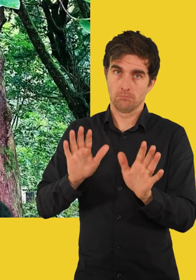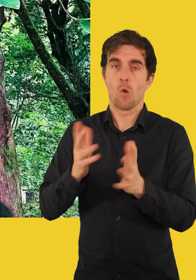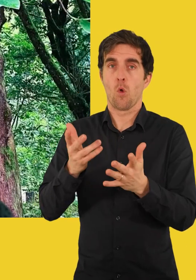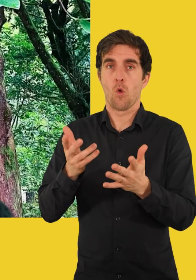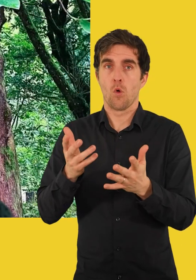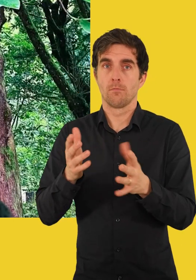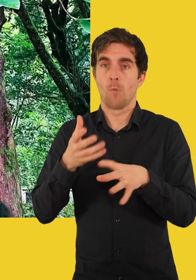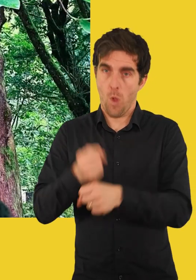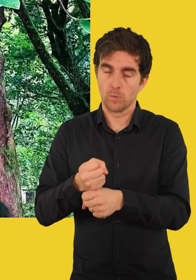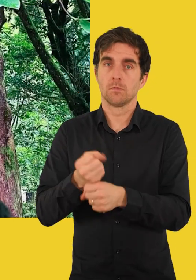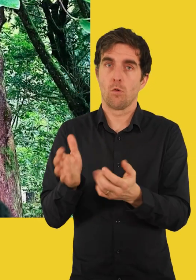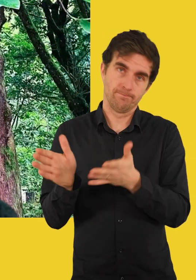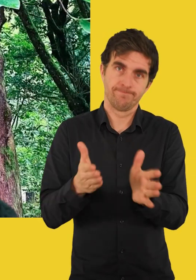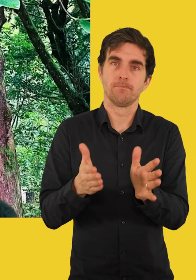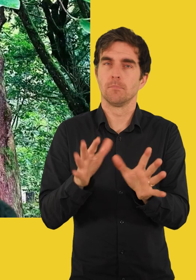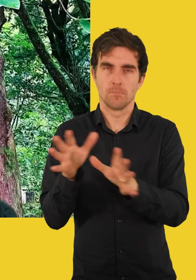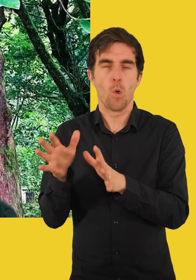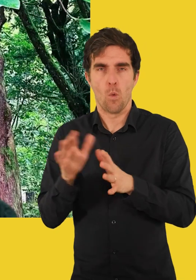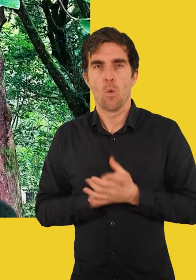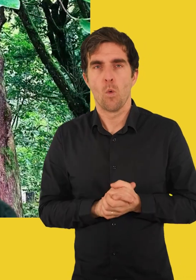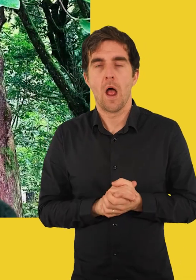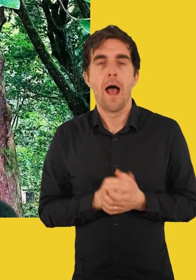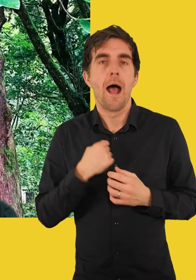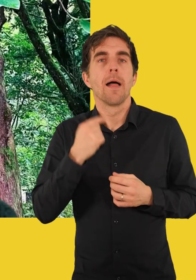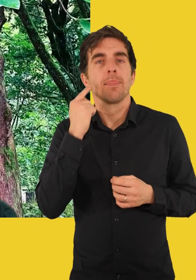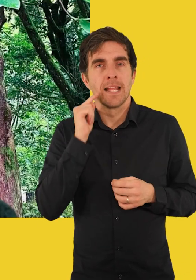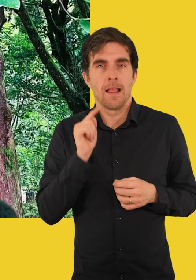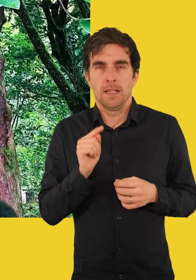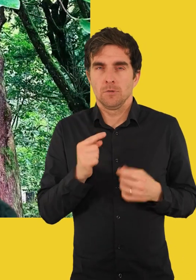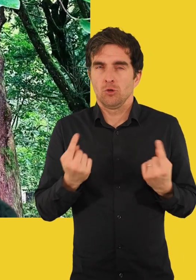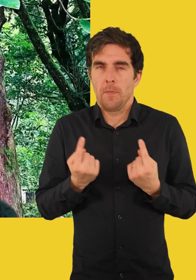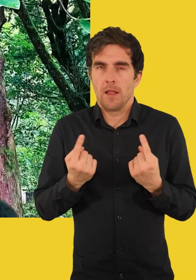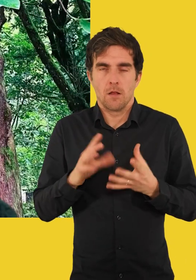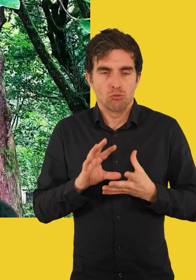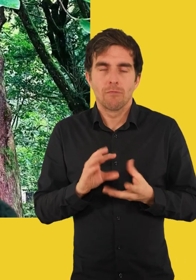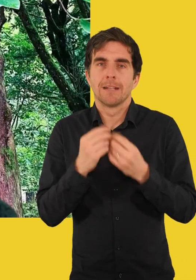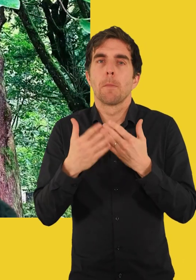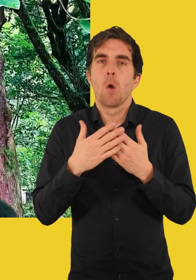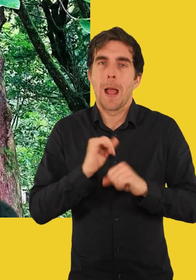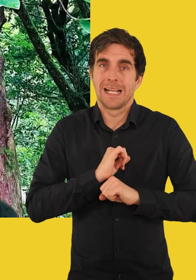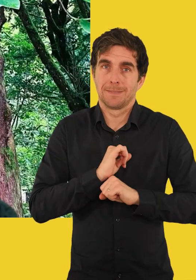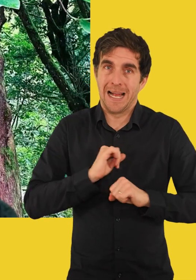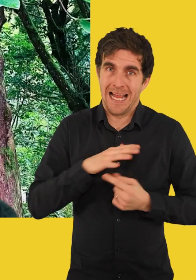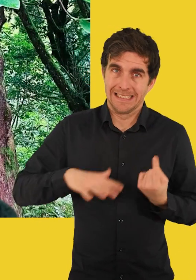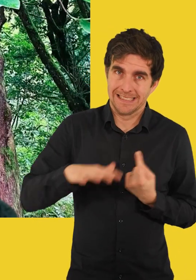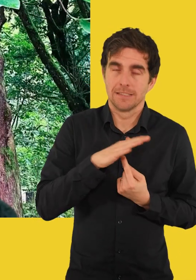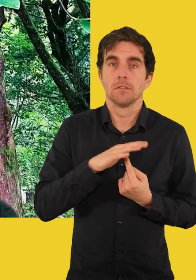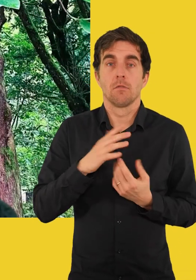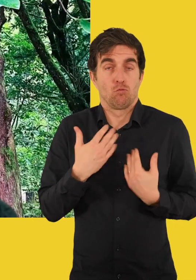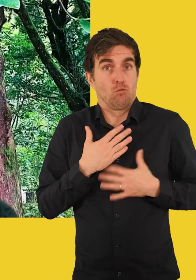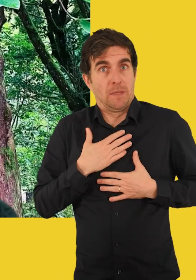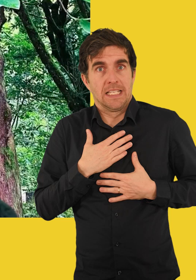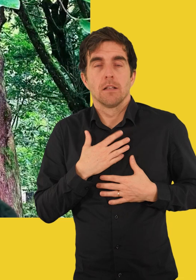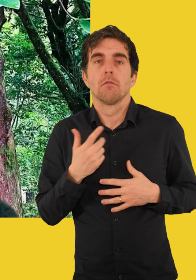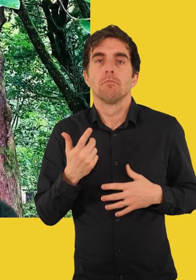or push back against, etc. So there's something there about creating more space. I think, at least